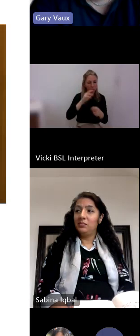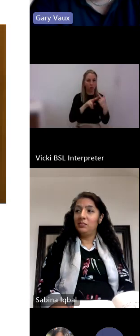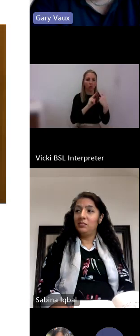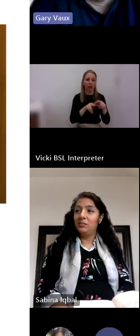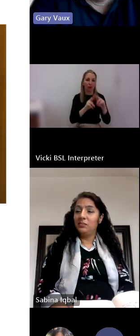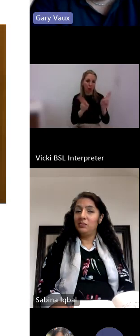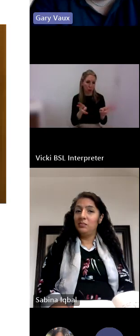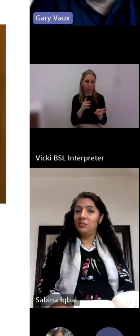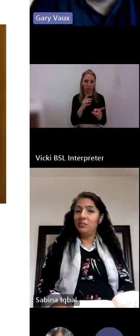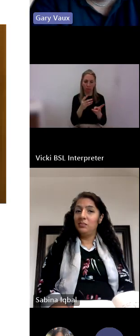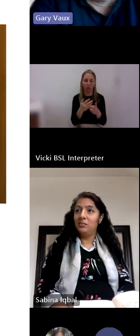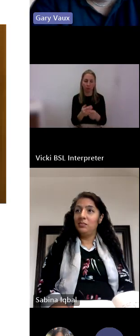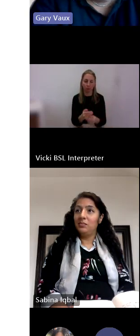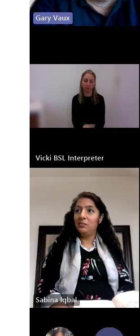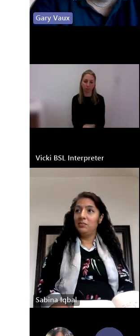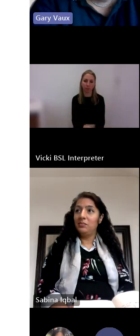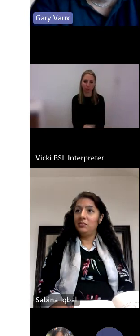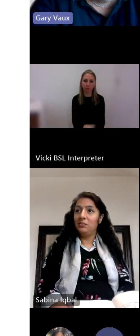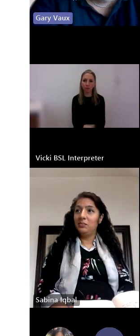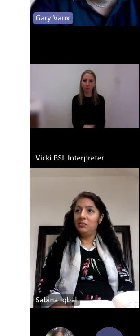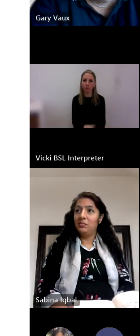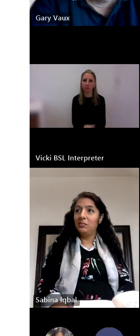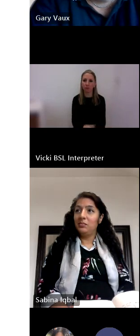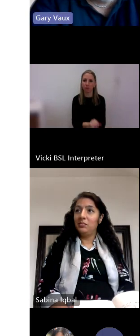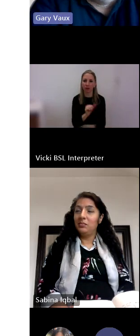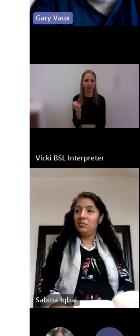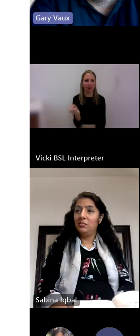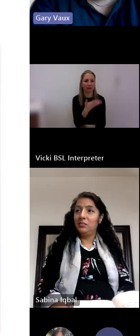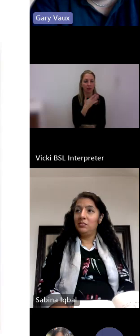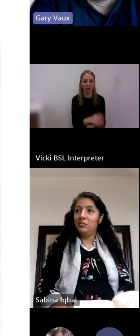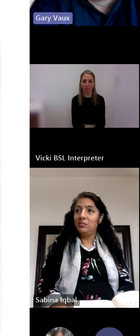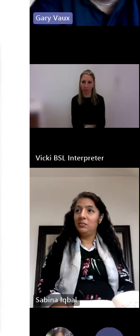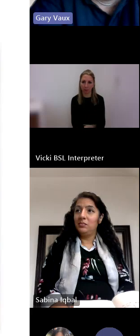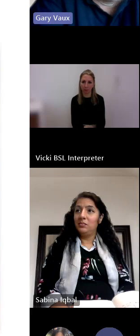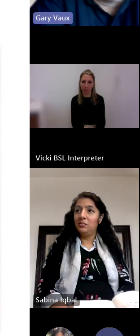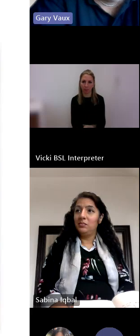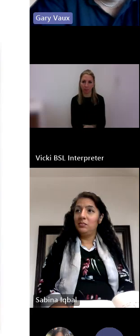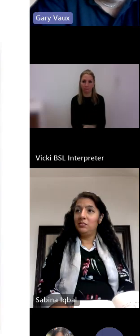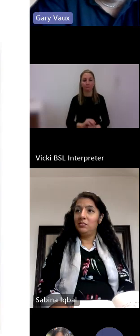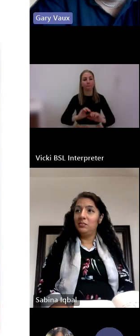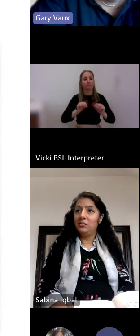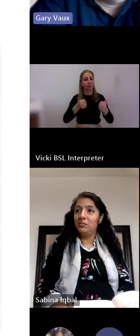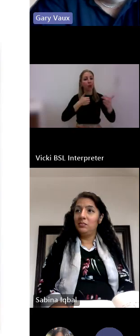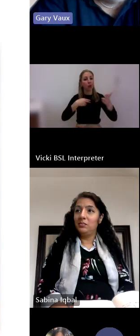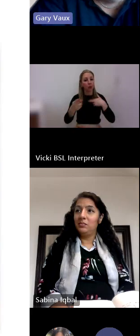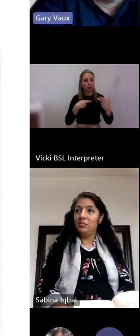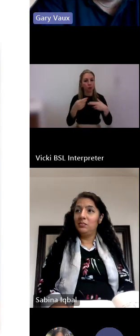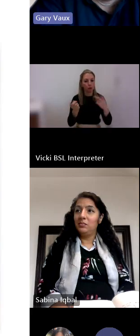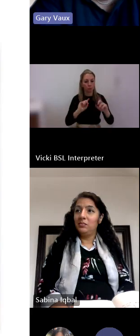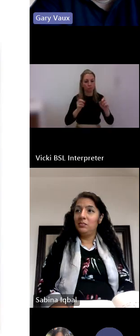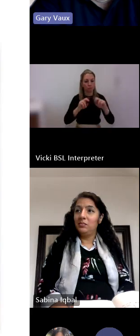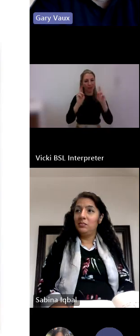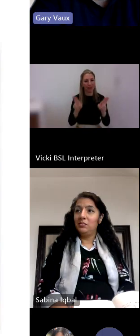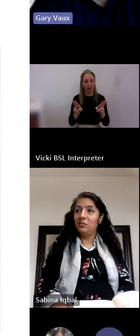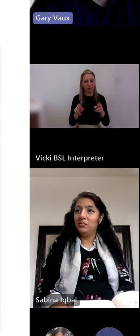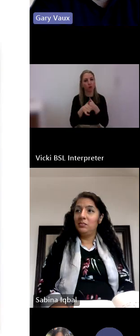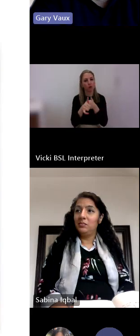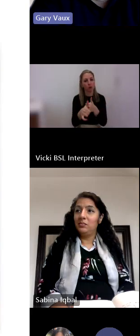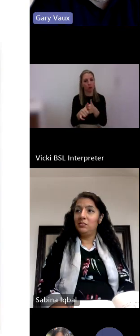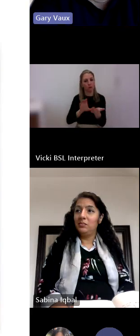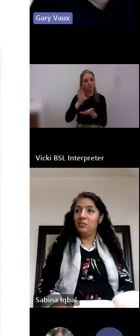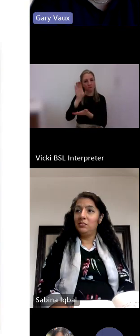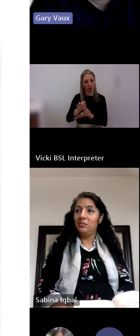etc. Next slide, please. And good news on the Household Support Fund. We were